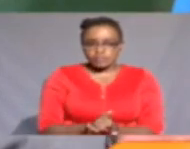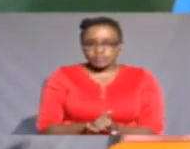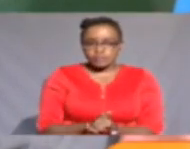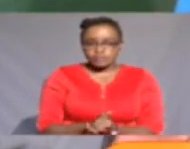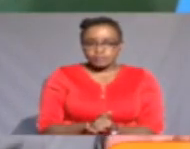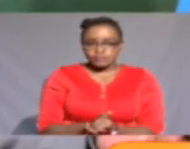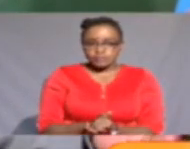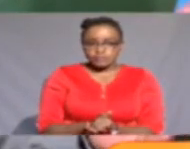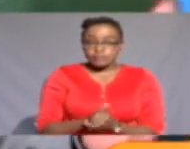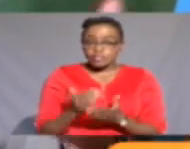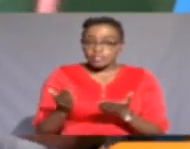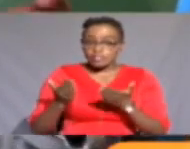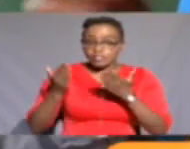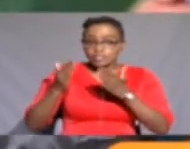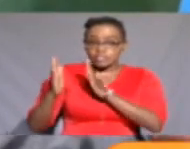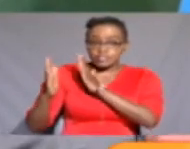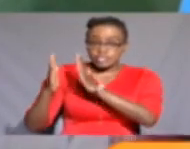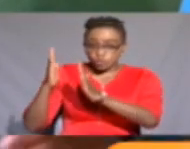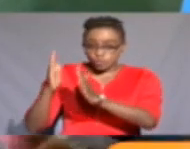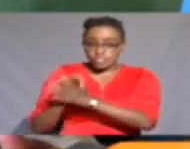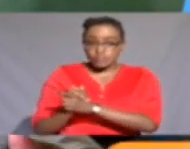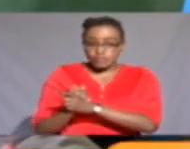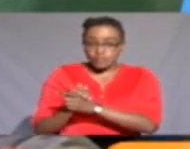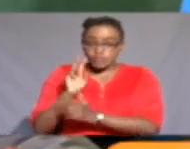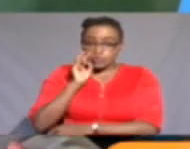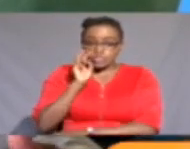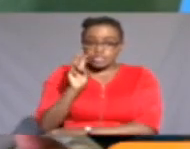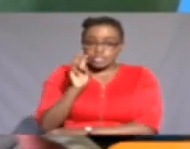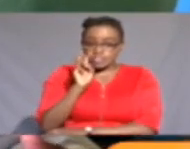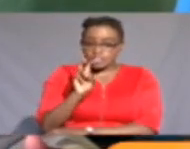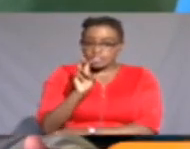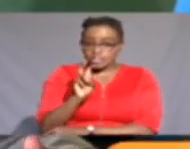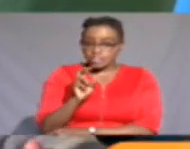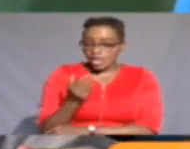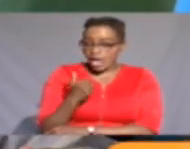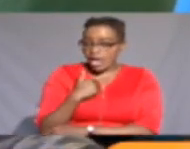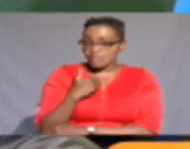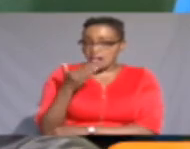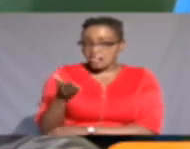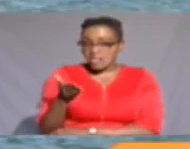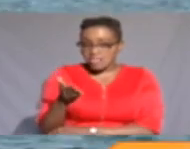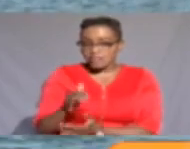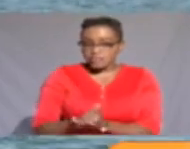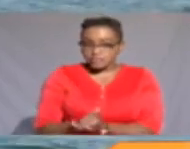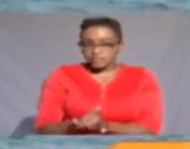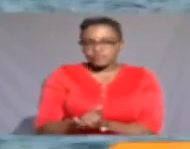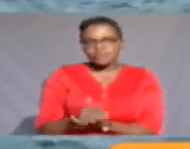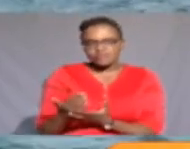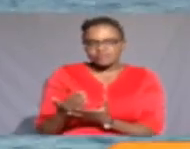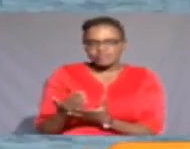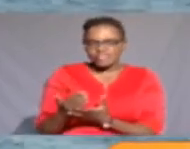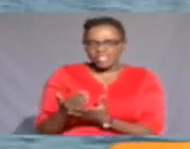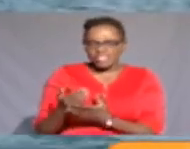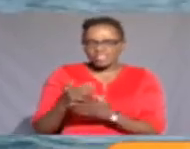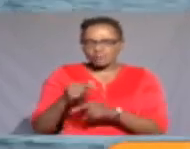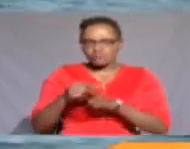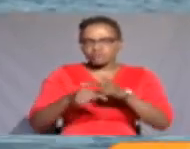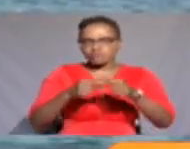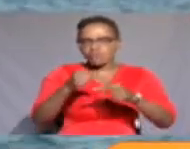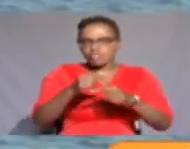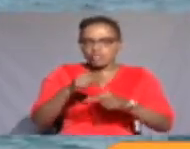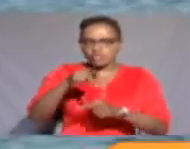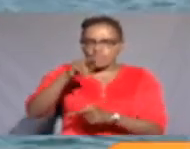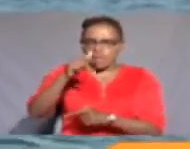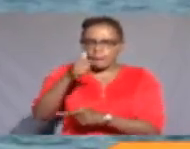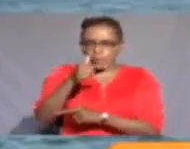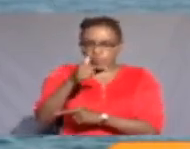the security of the port. You can see the navies here, the Jubaland forces around the port.